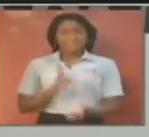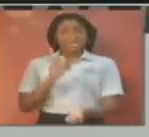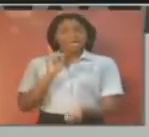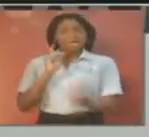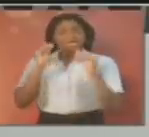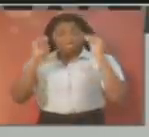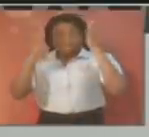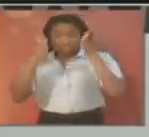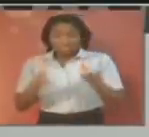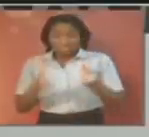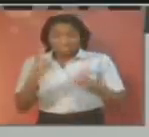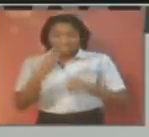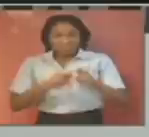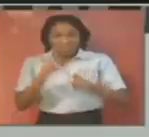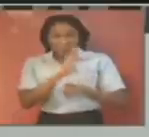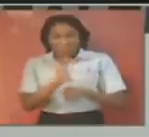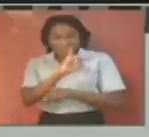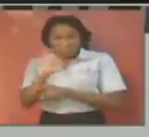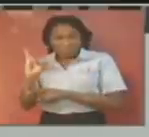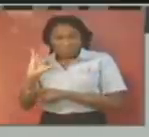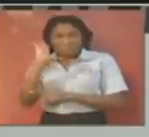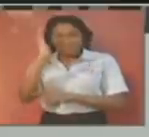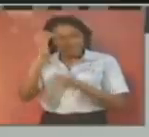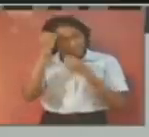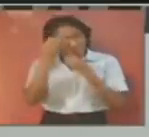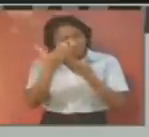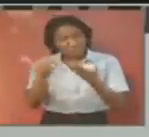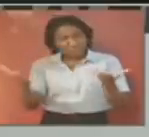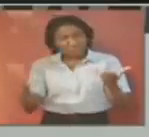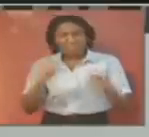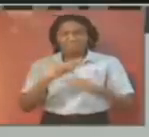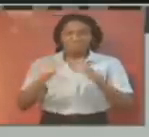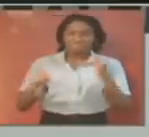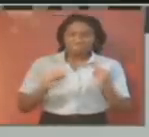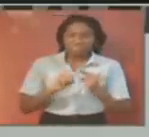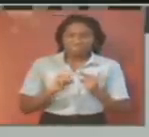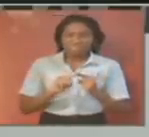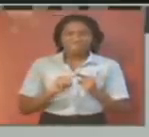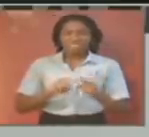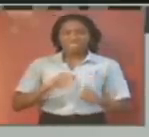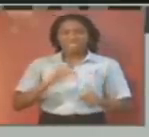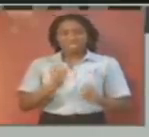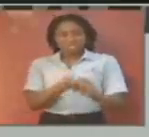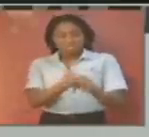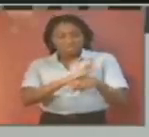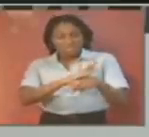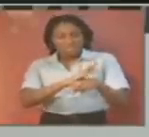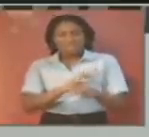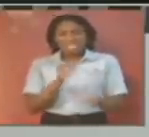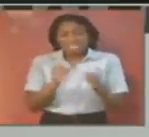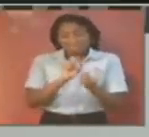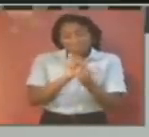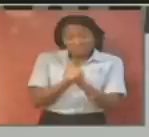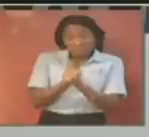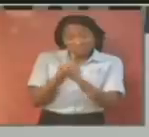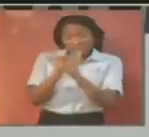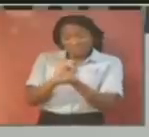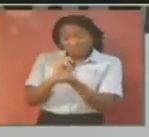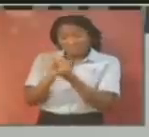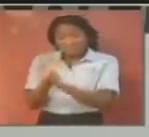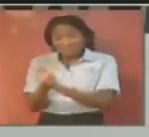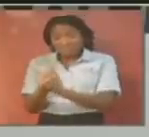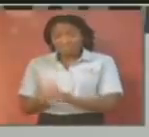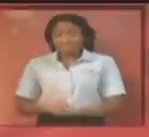to date on developments related to variants of concern. Today we look at vaccines and variants.